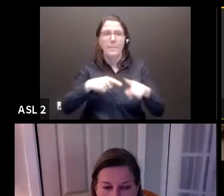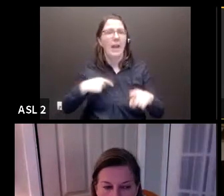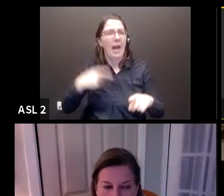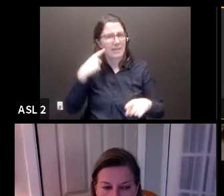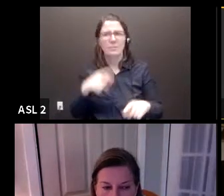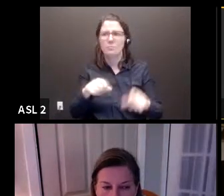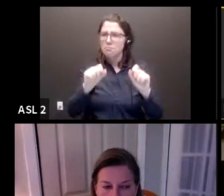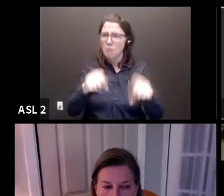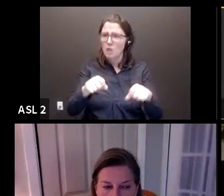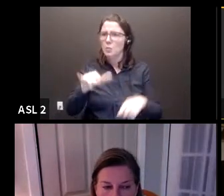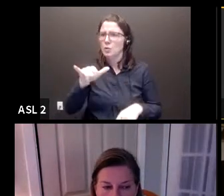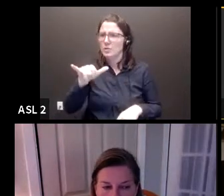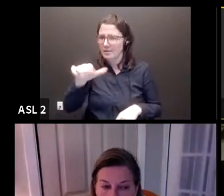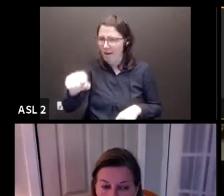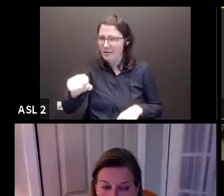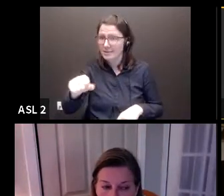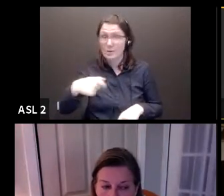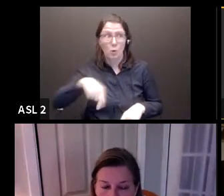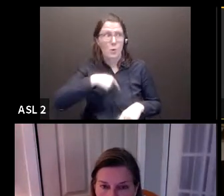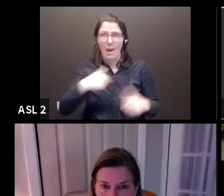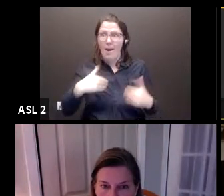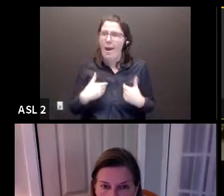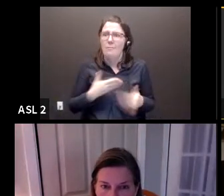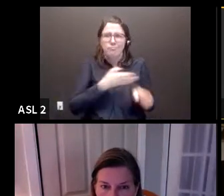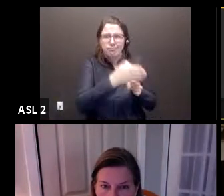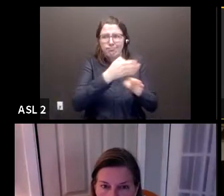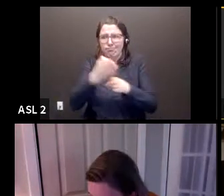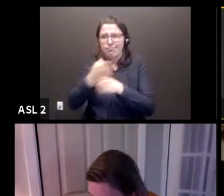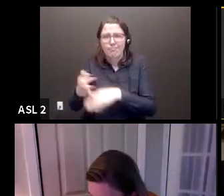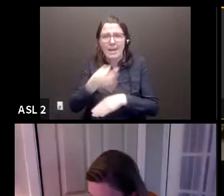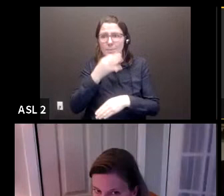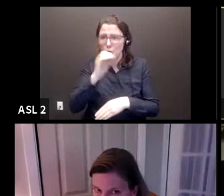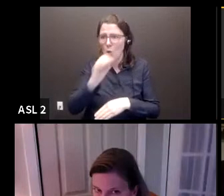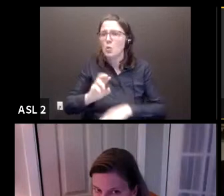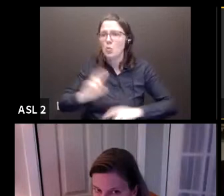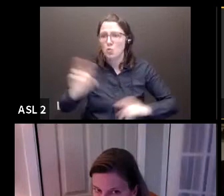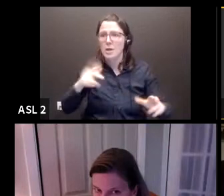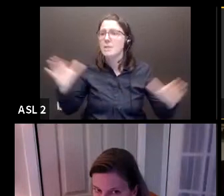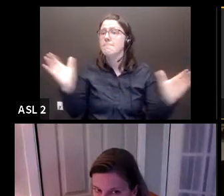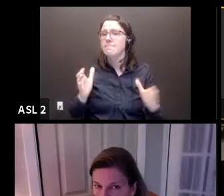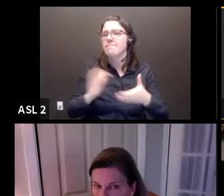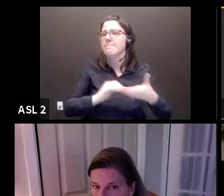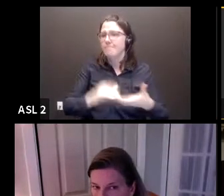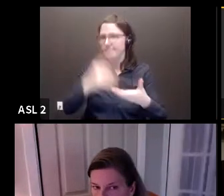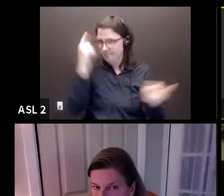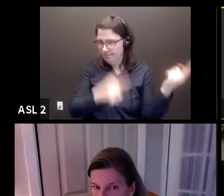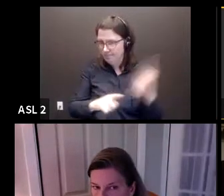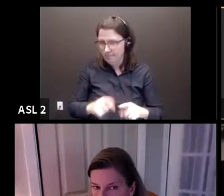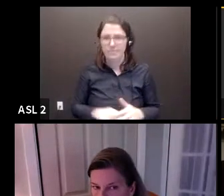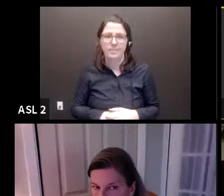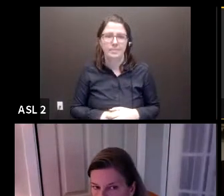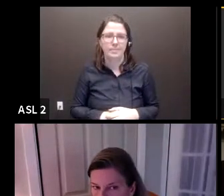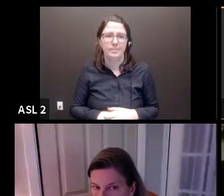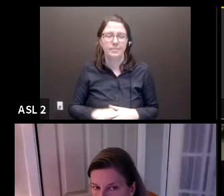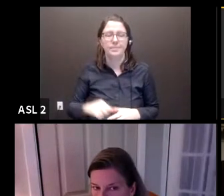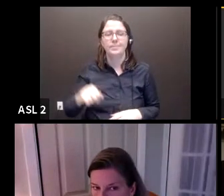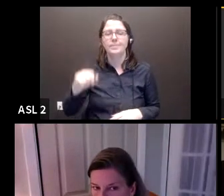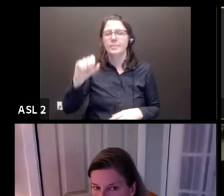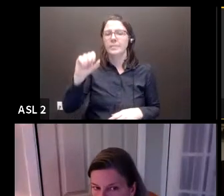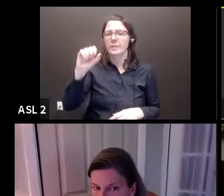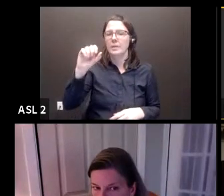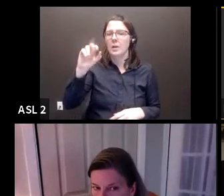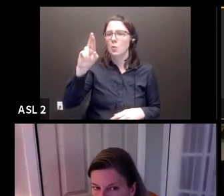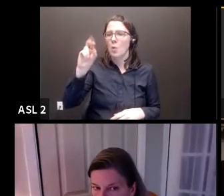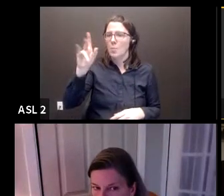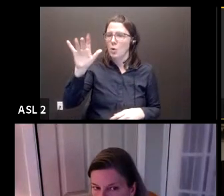the expertise in ottawa to do it yeah because i'm just concerned that you know right now the police budget makes up about